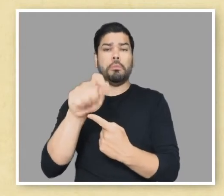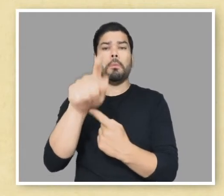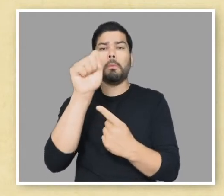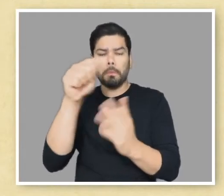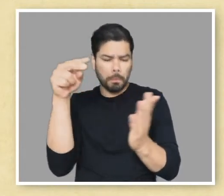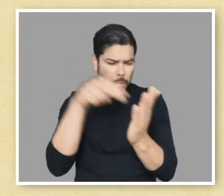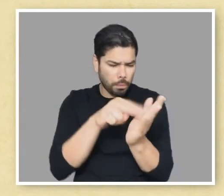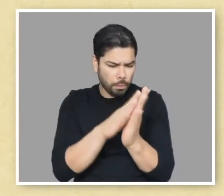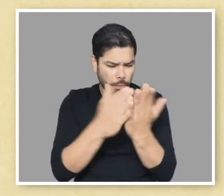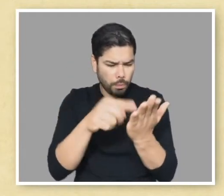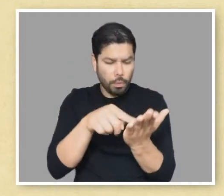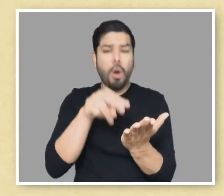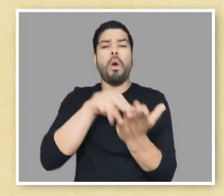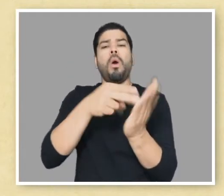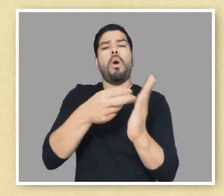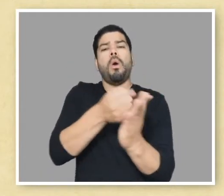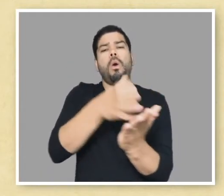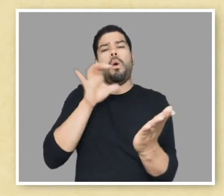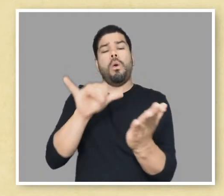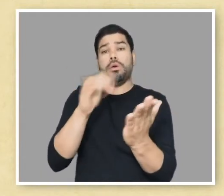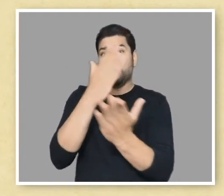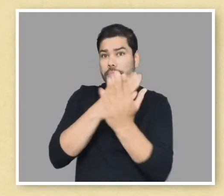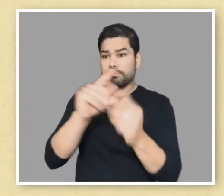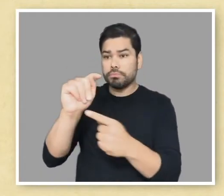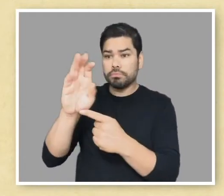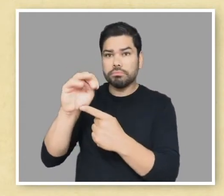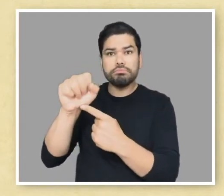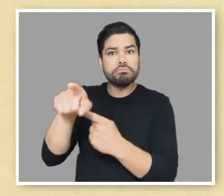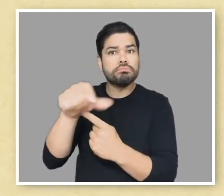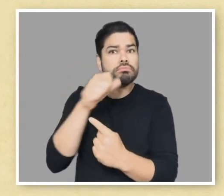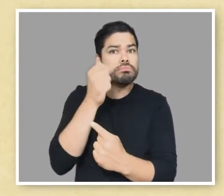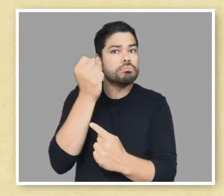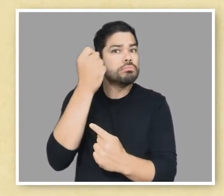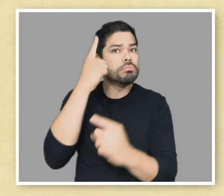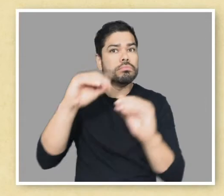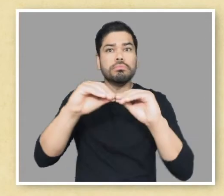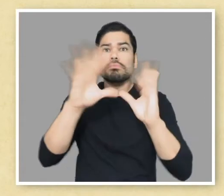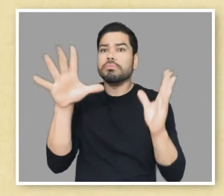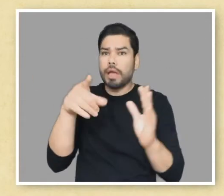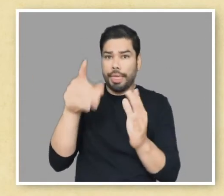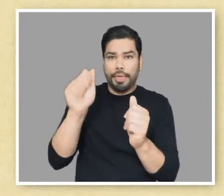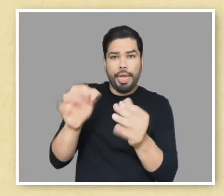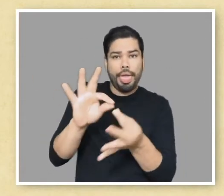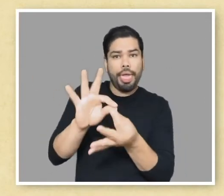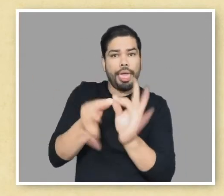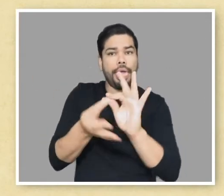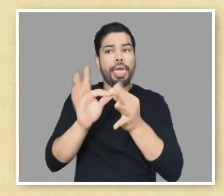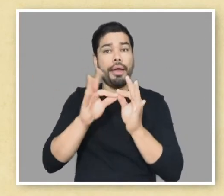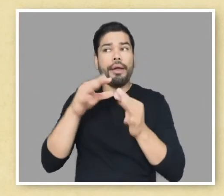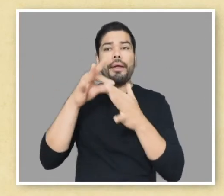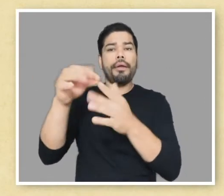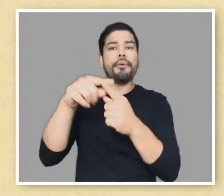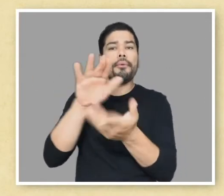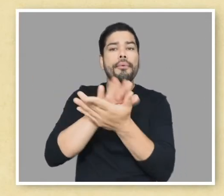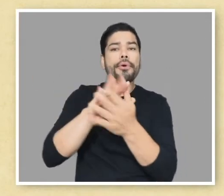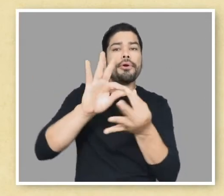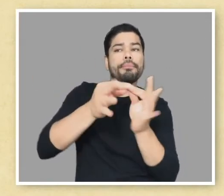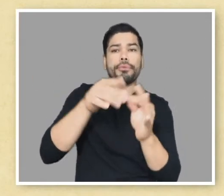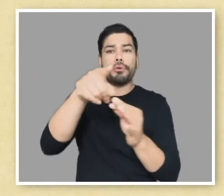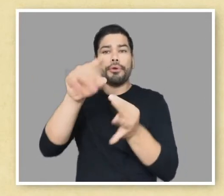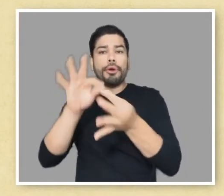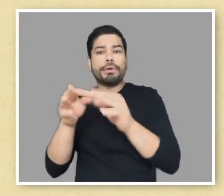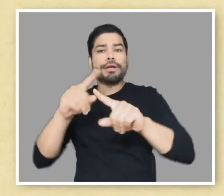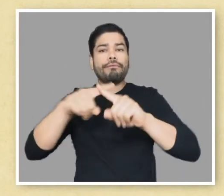already defined by the IDEA. If a term is unclear and can be interpreted more than one way, there is a chance that you and the school will have